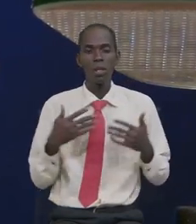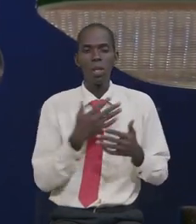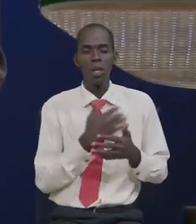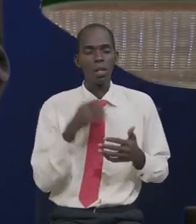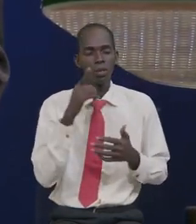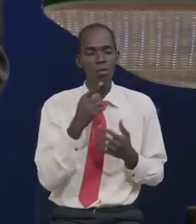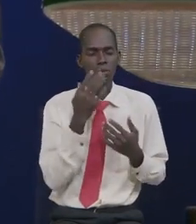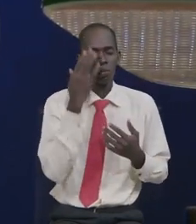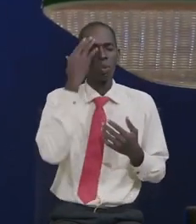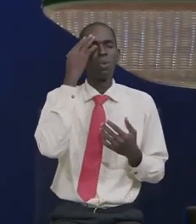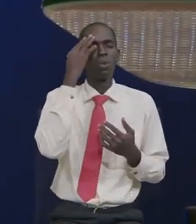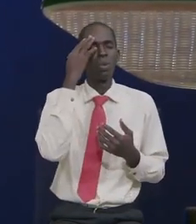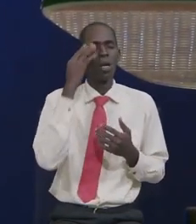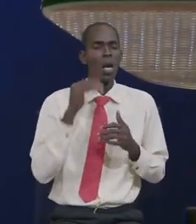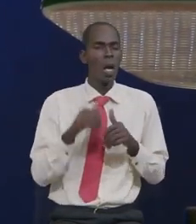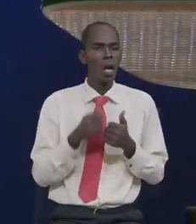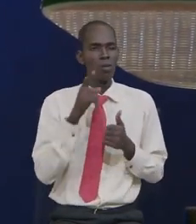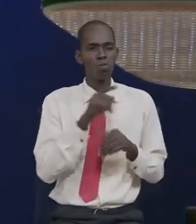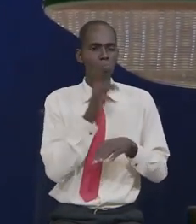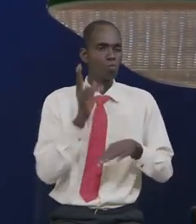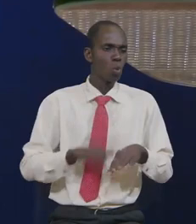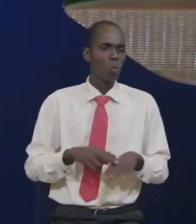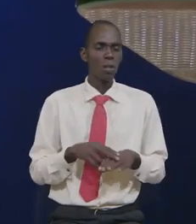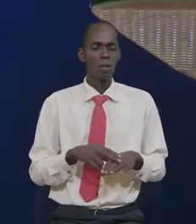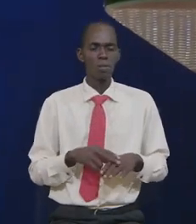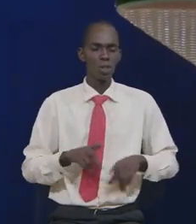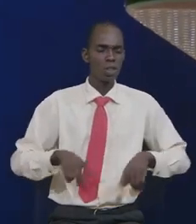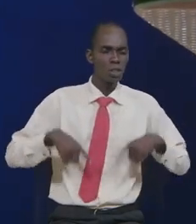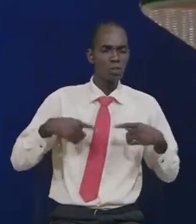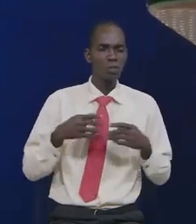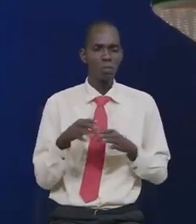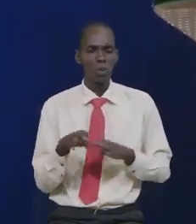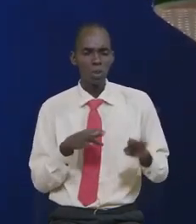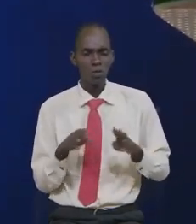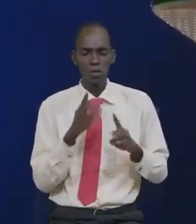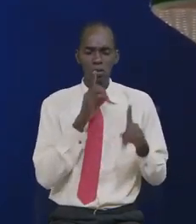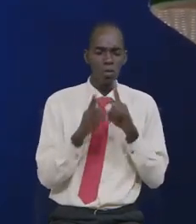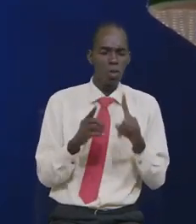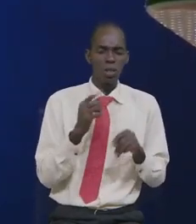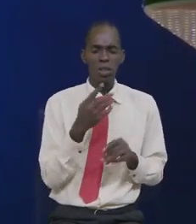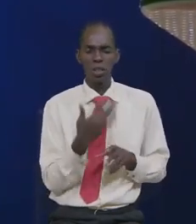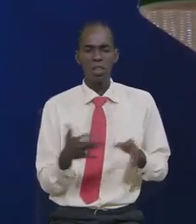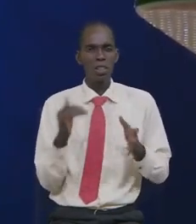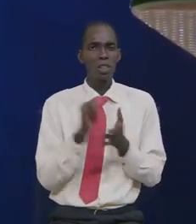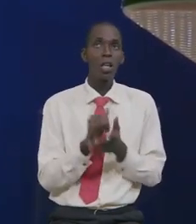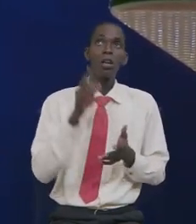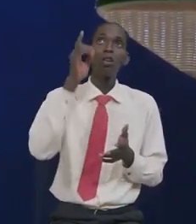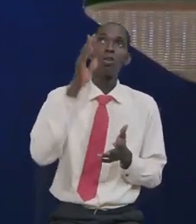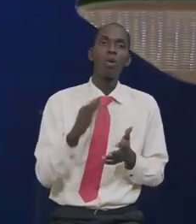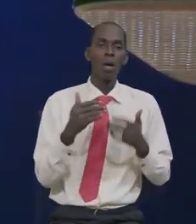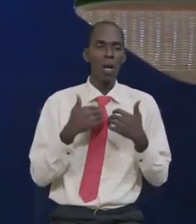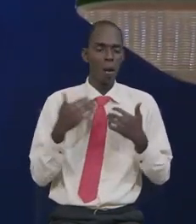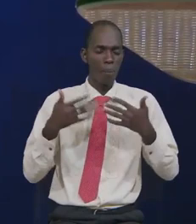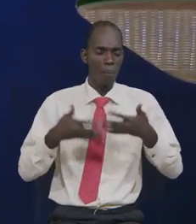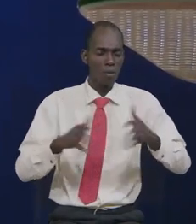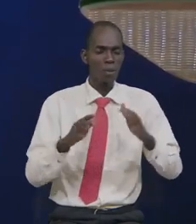used to act, how you used to react, the things in life that God has permitted, like